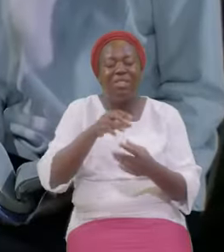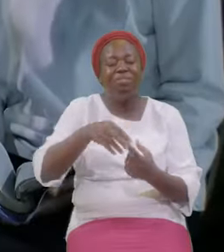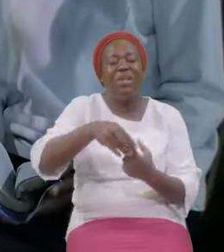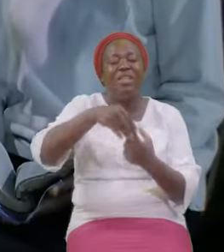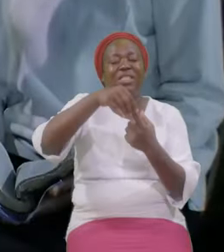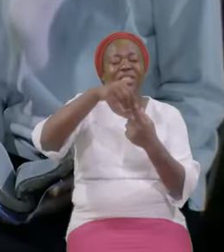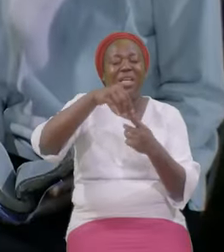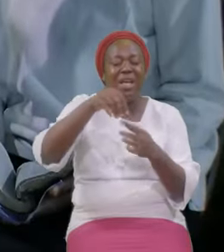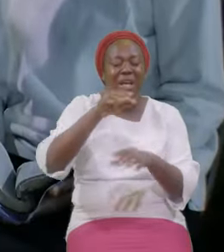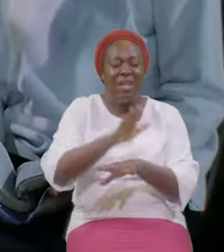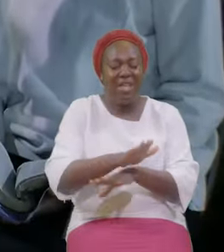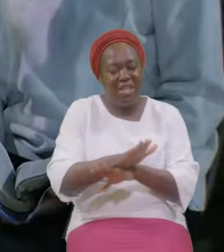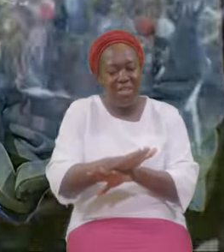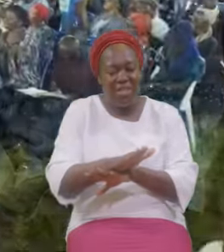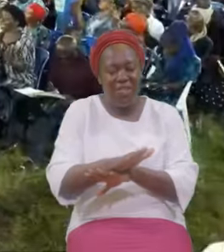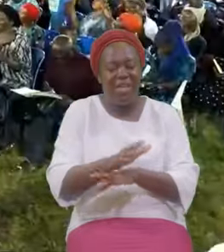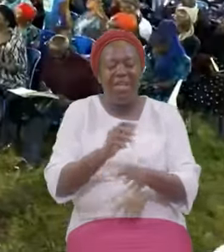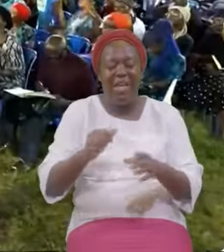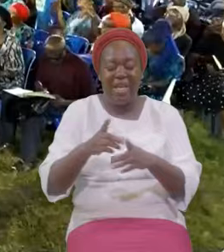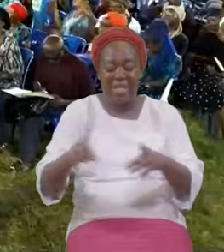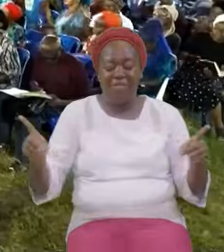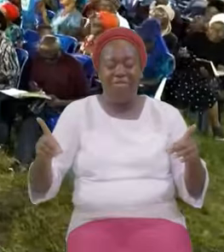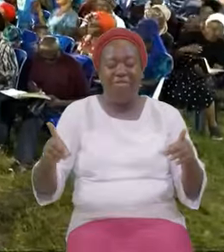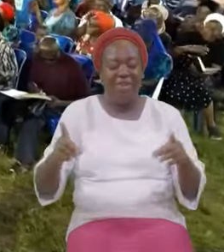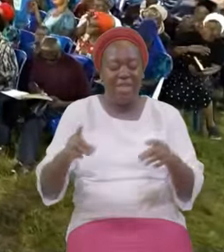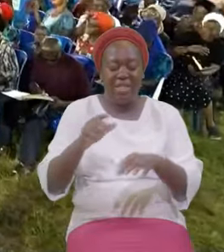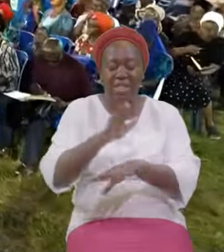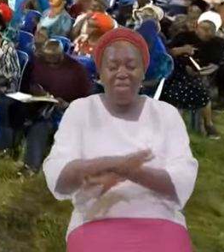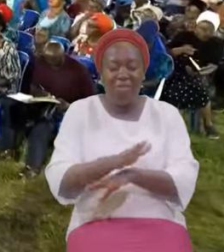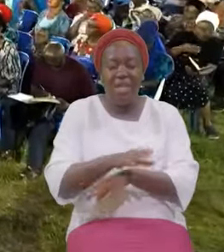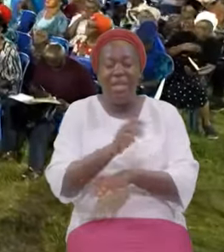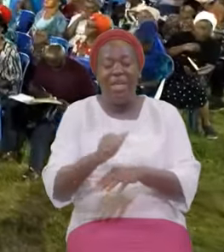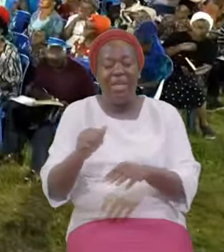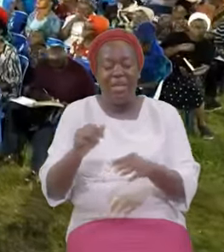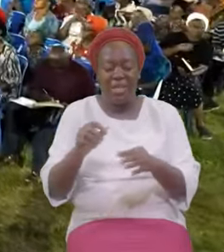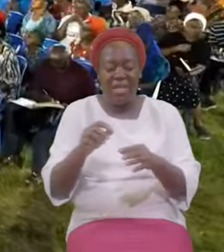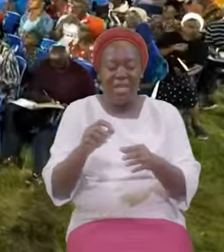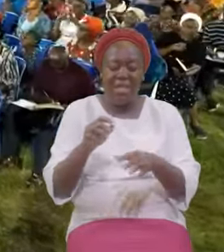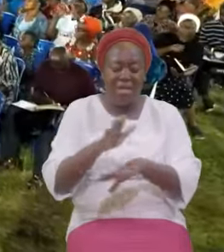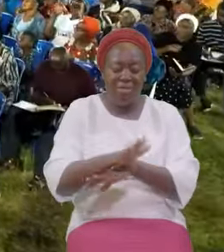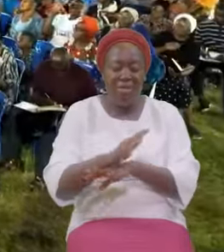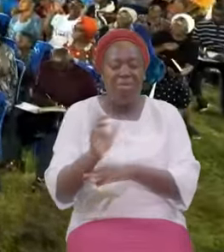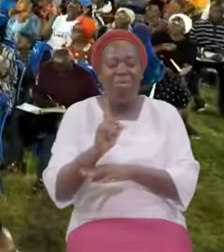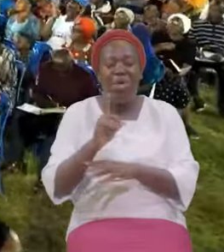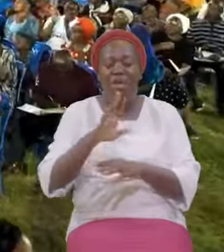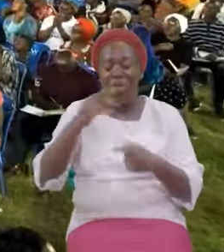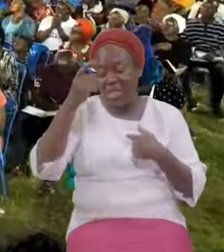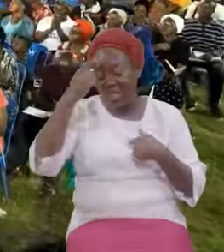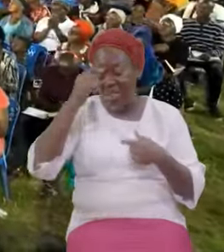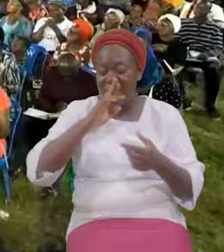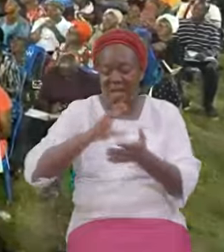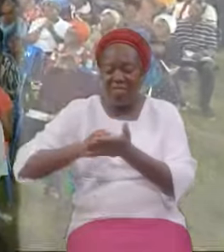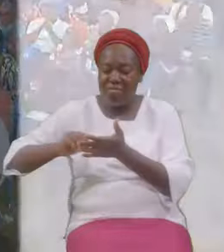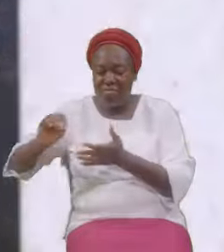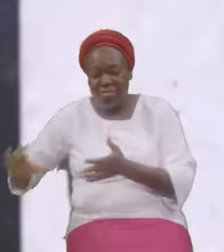a different evening. It's the evening when your sicknesses are rolled away. It's the